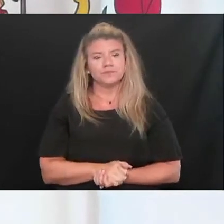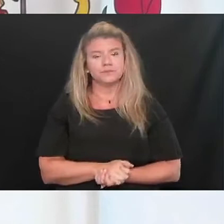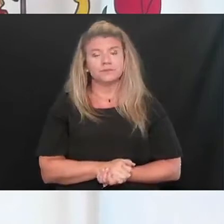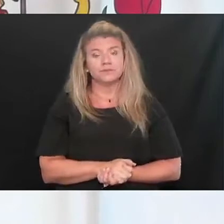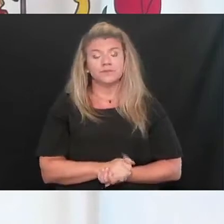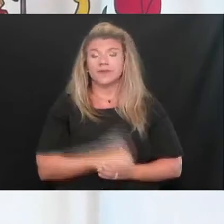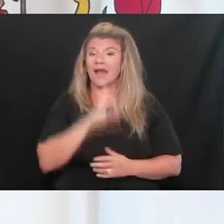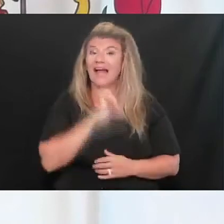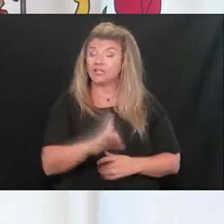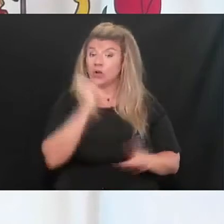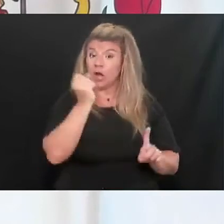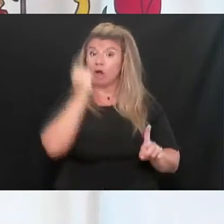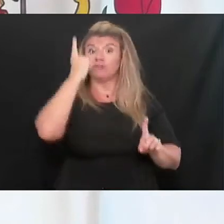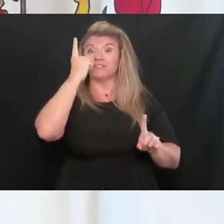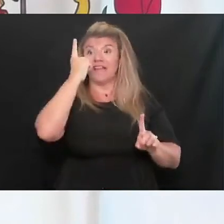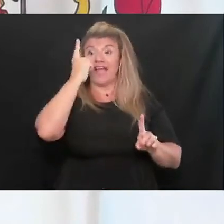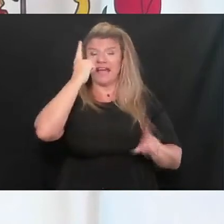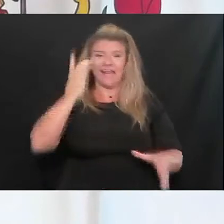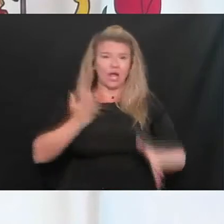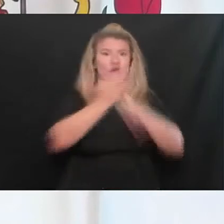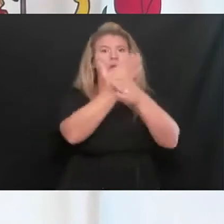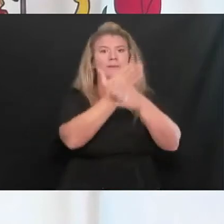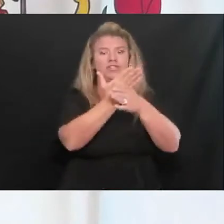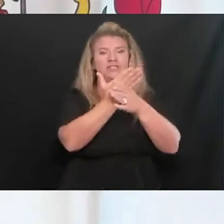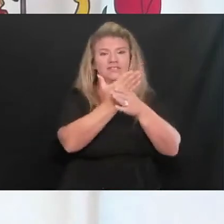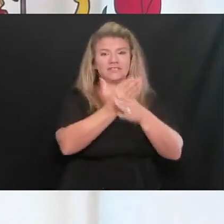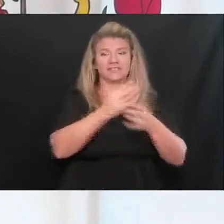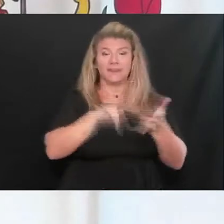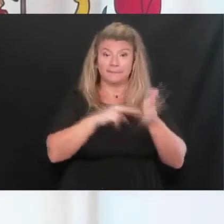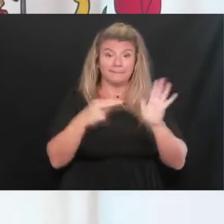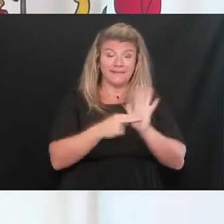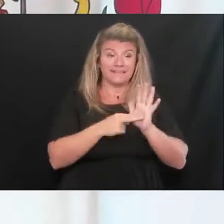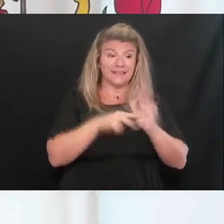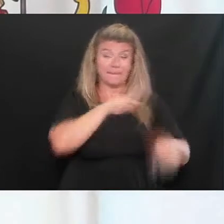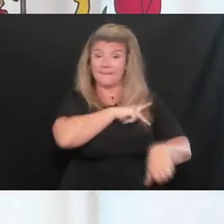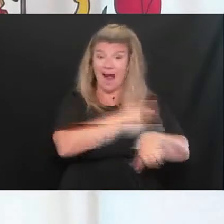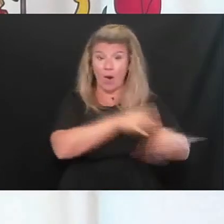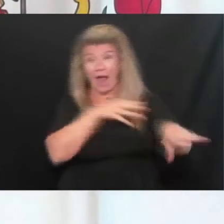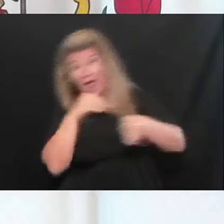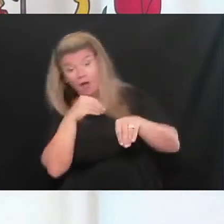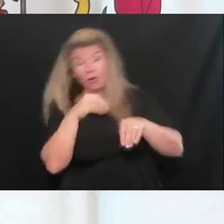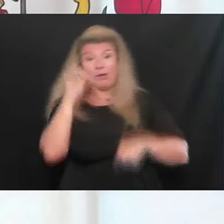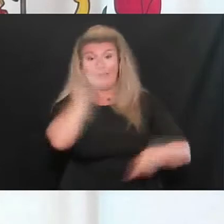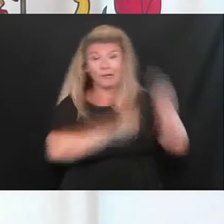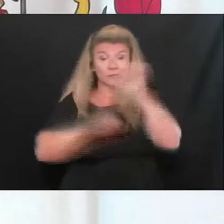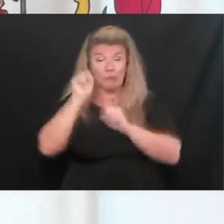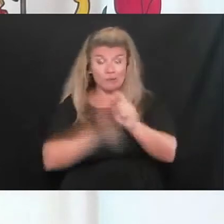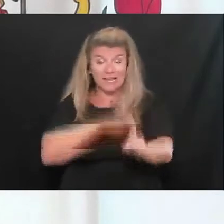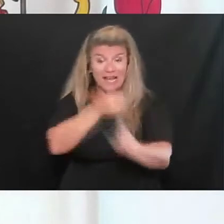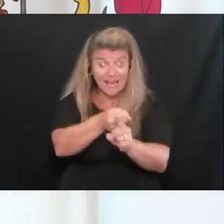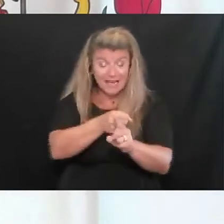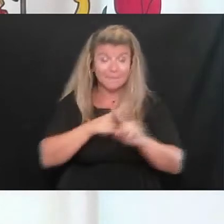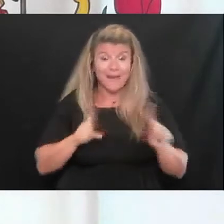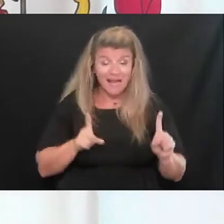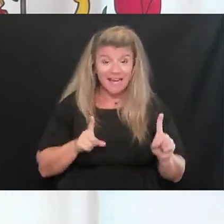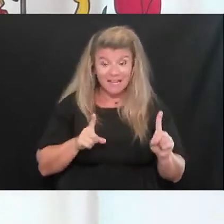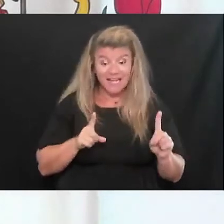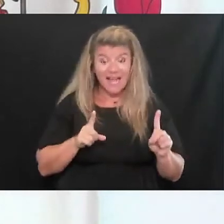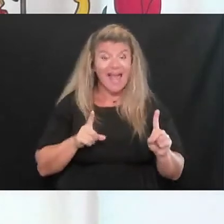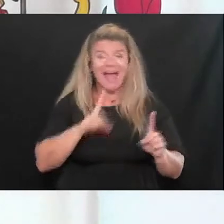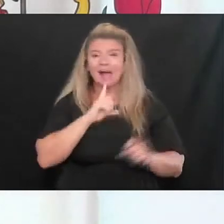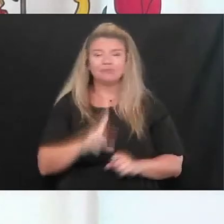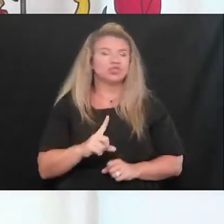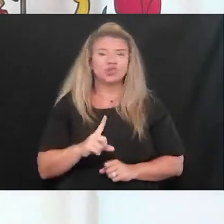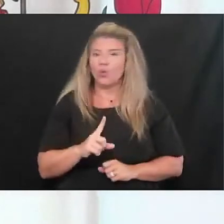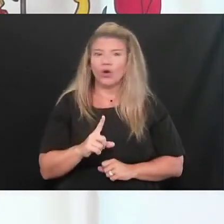I surely understand interruptions, from the standpoint of our power and, when the storms come and everything, but, I'm